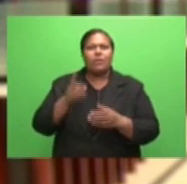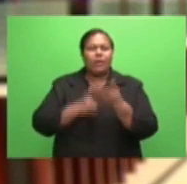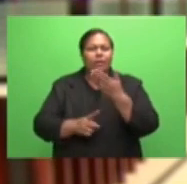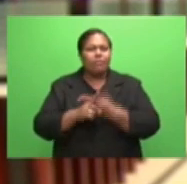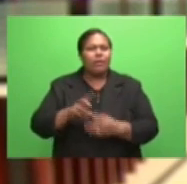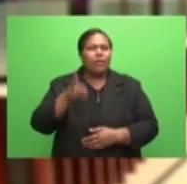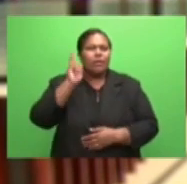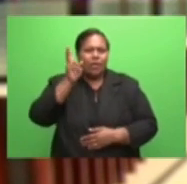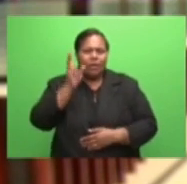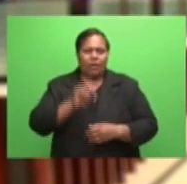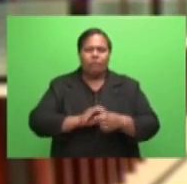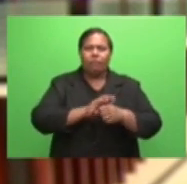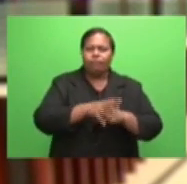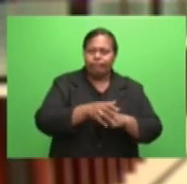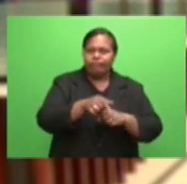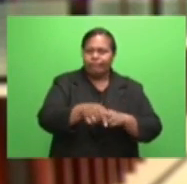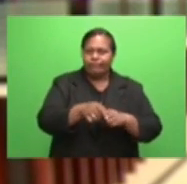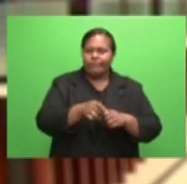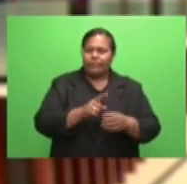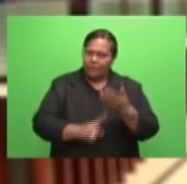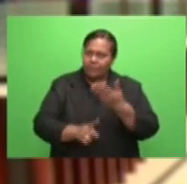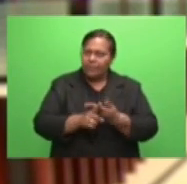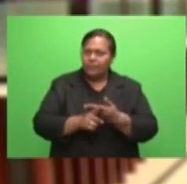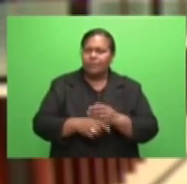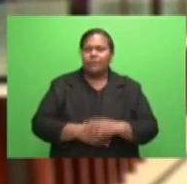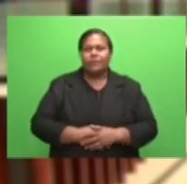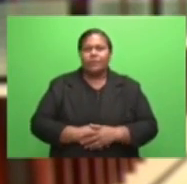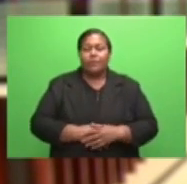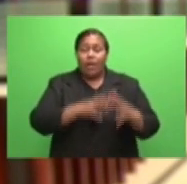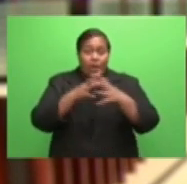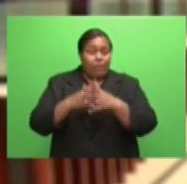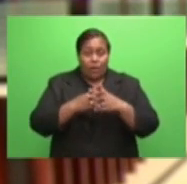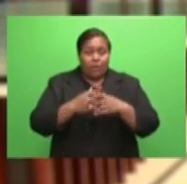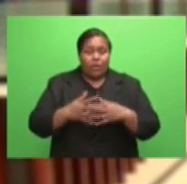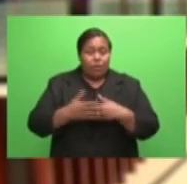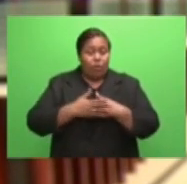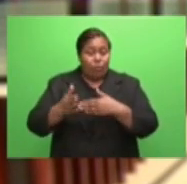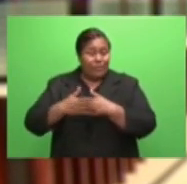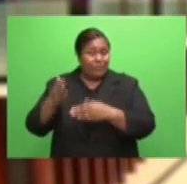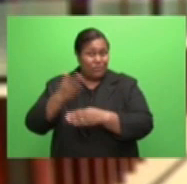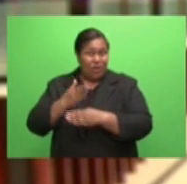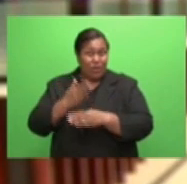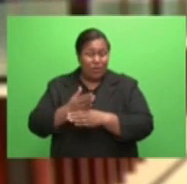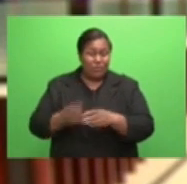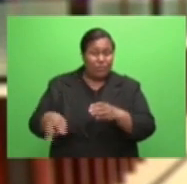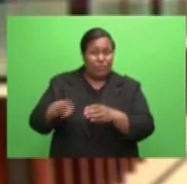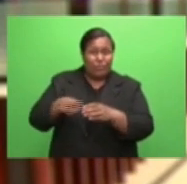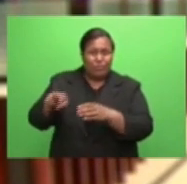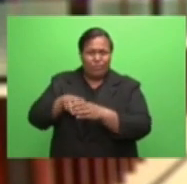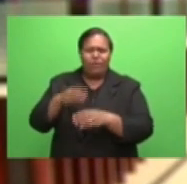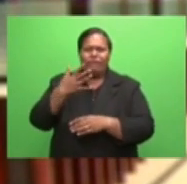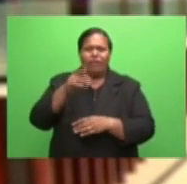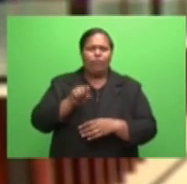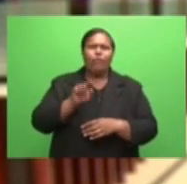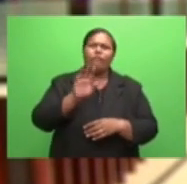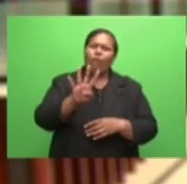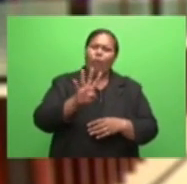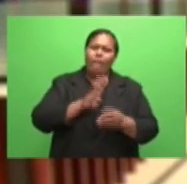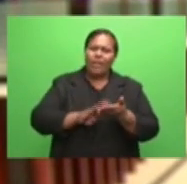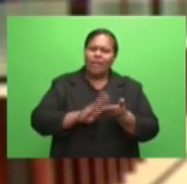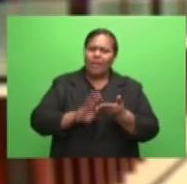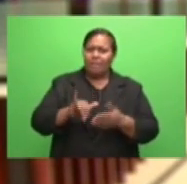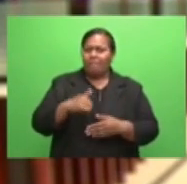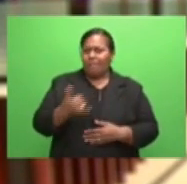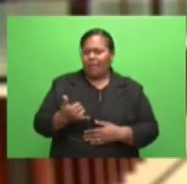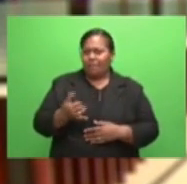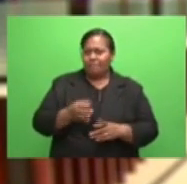haven demand for the dollar. Along with this, US job openings unexpectedly increased to 5.4 million in May. The increase was concentrated